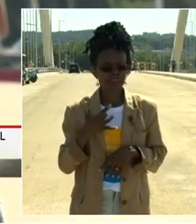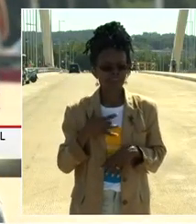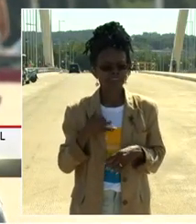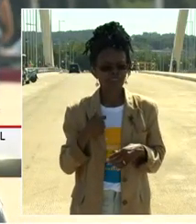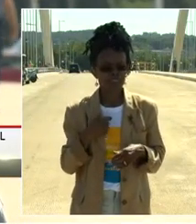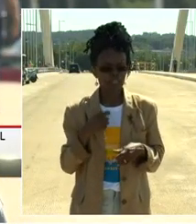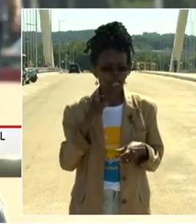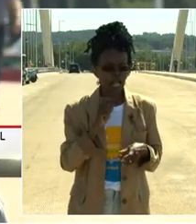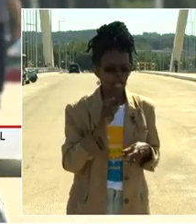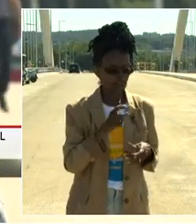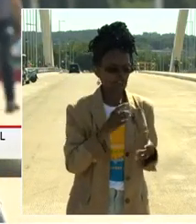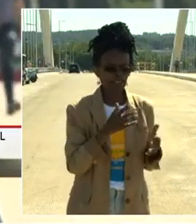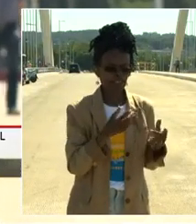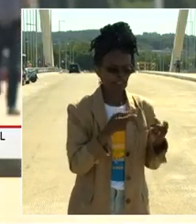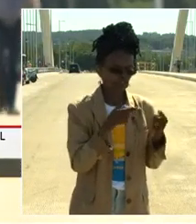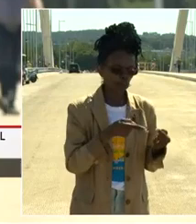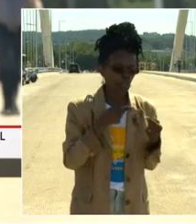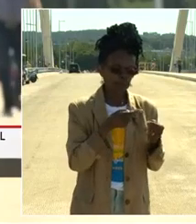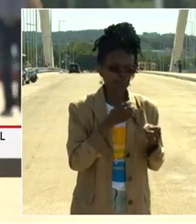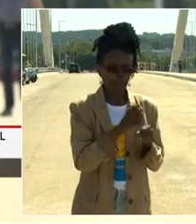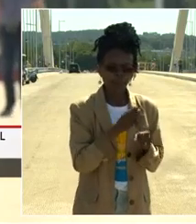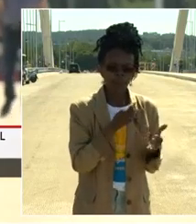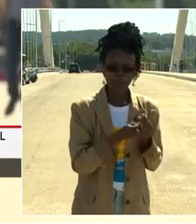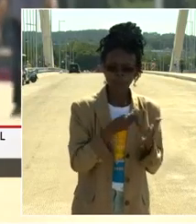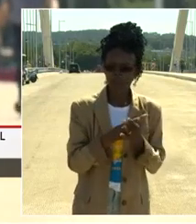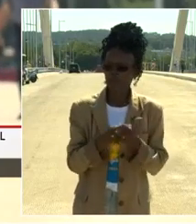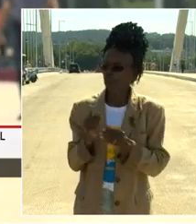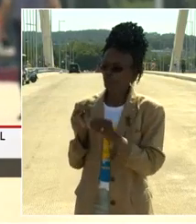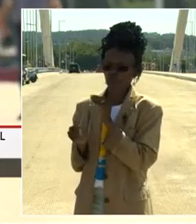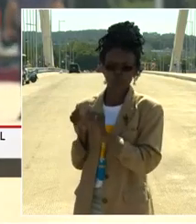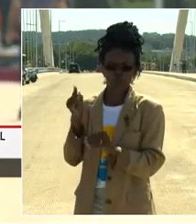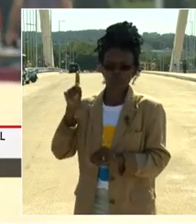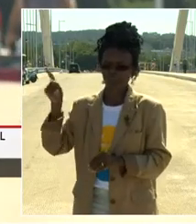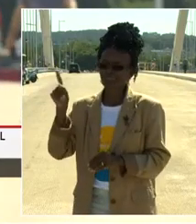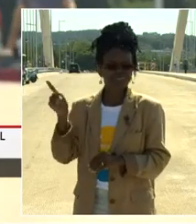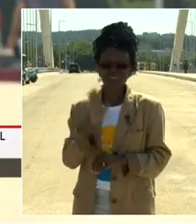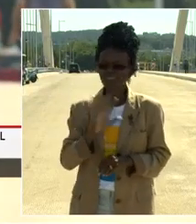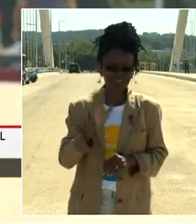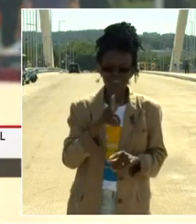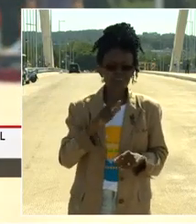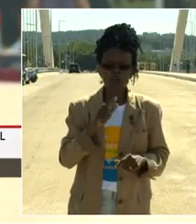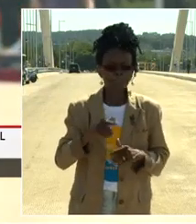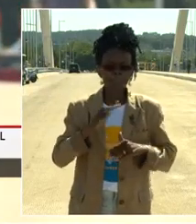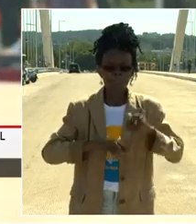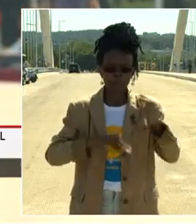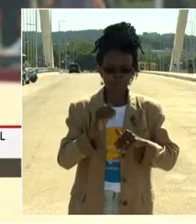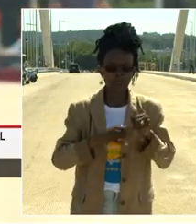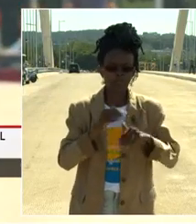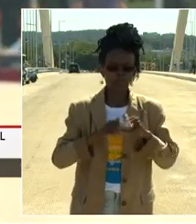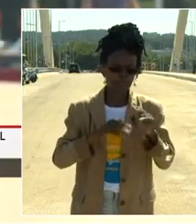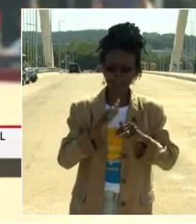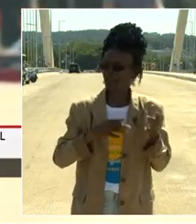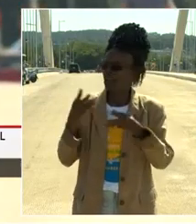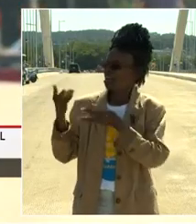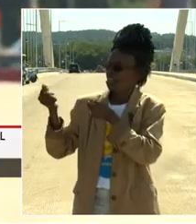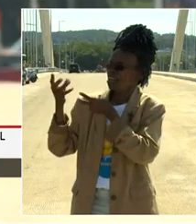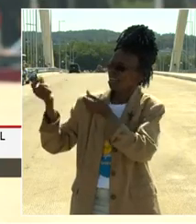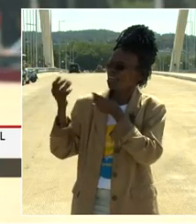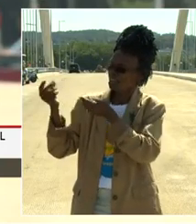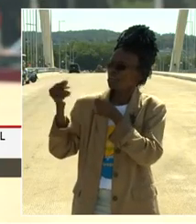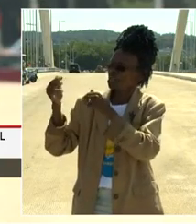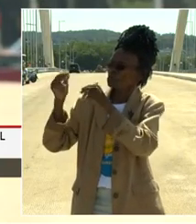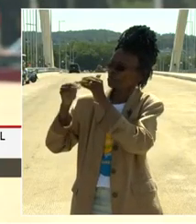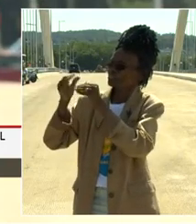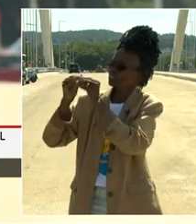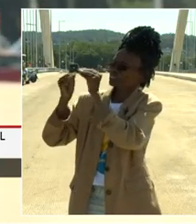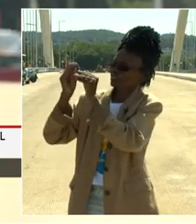repair it. While this bridge was going up, because we can't do without this